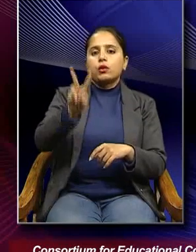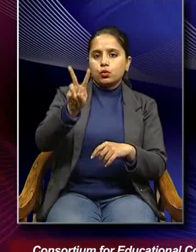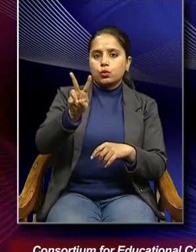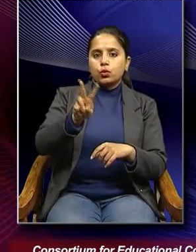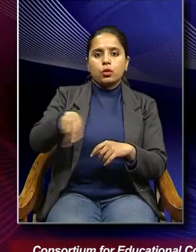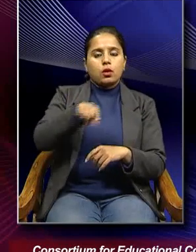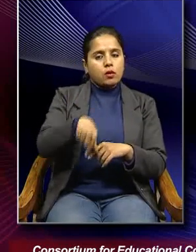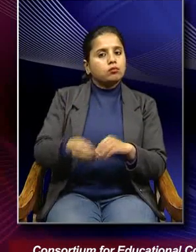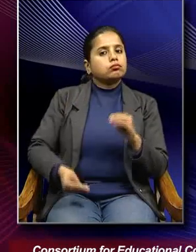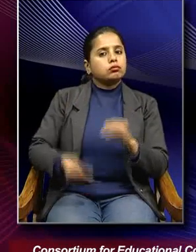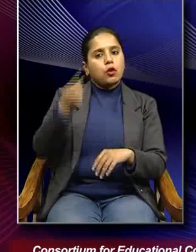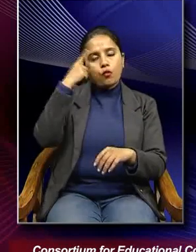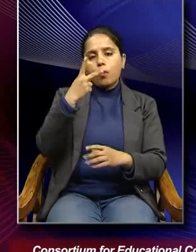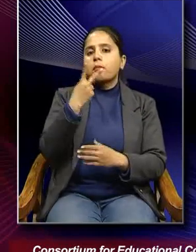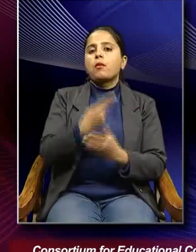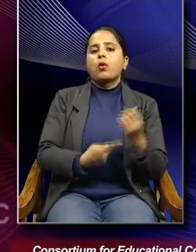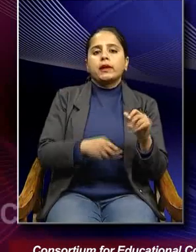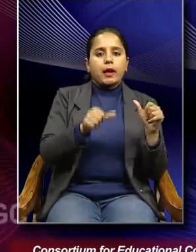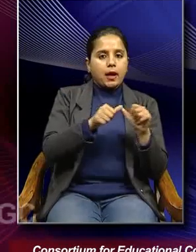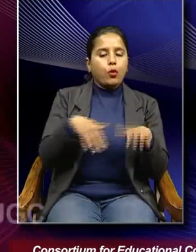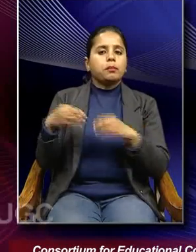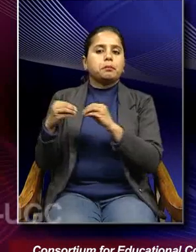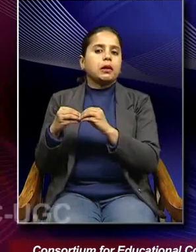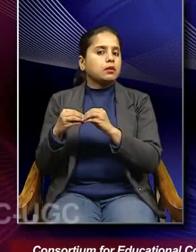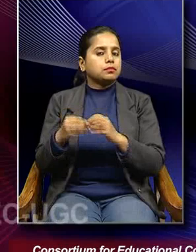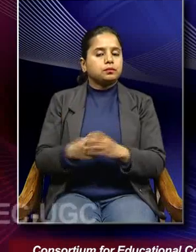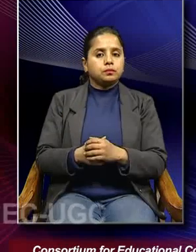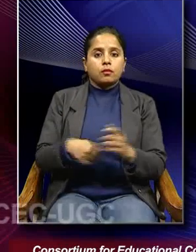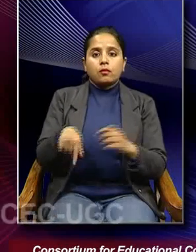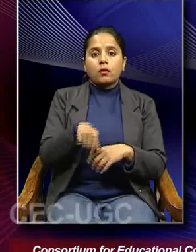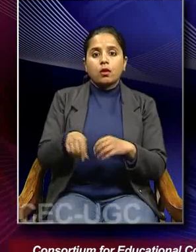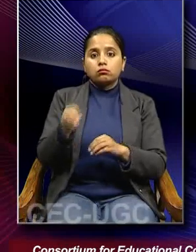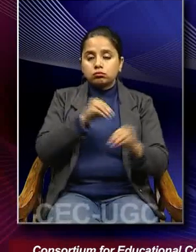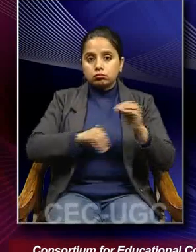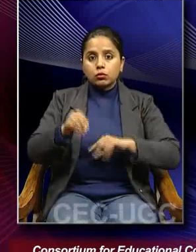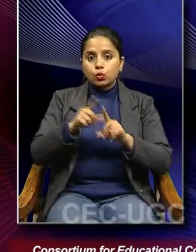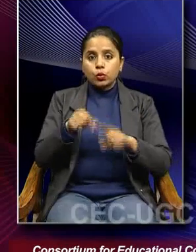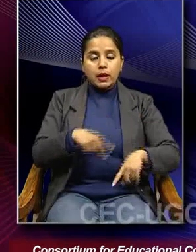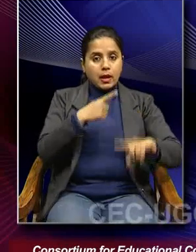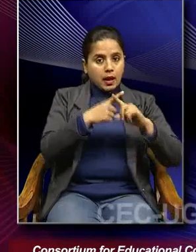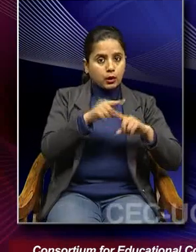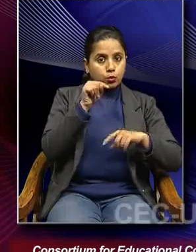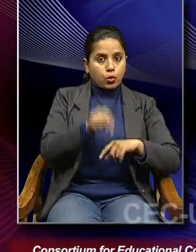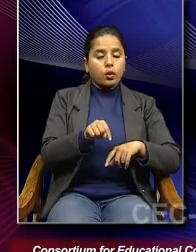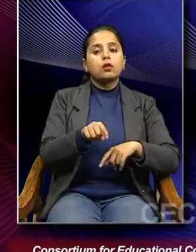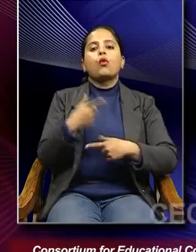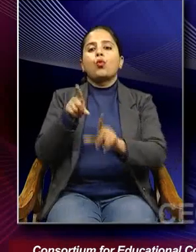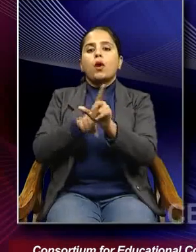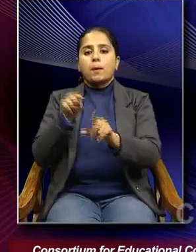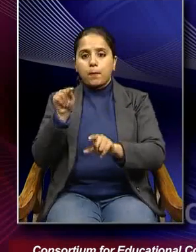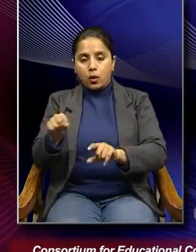have increased for both A and B. So movement from X point to Y